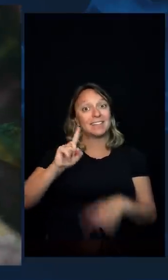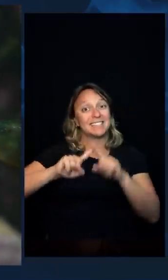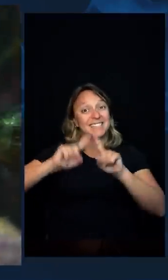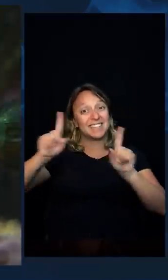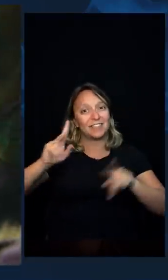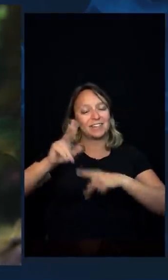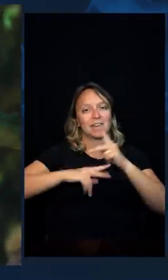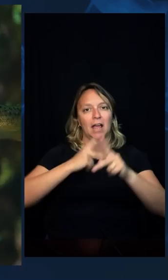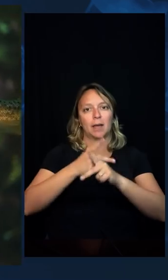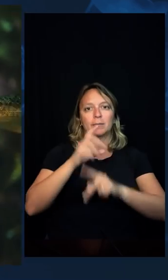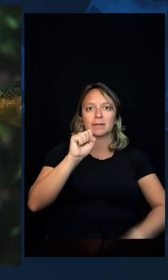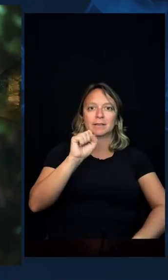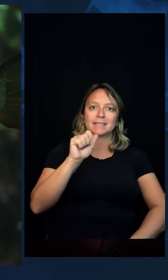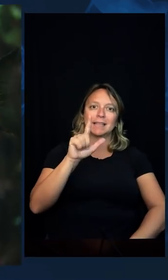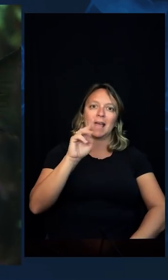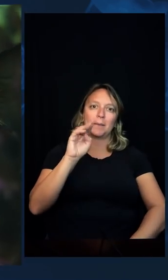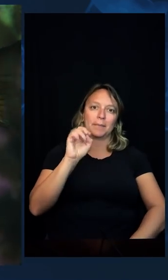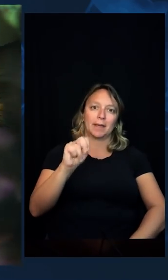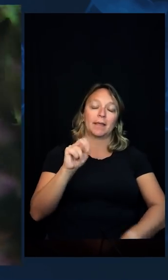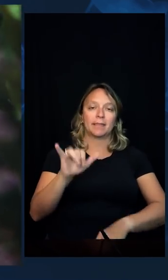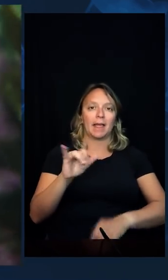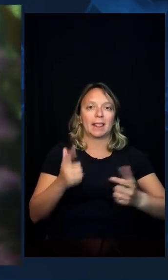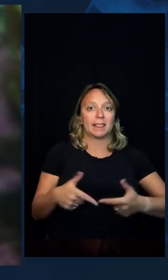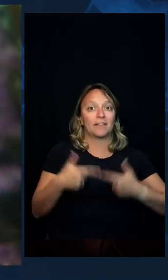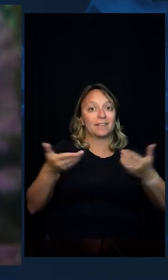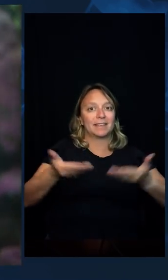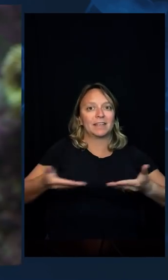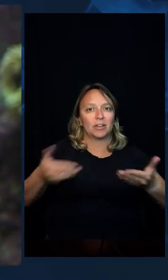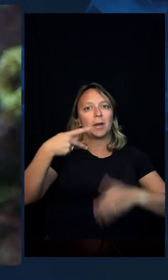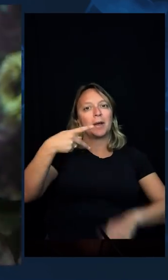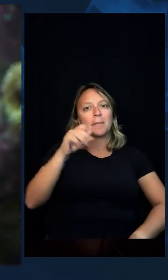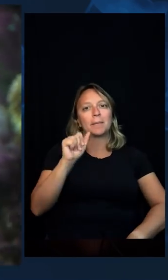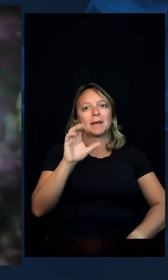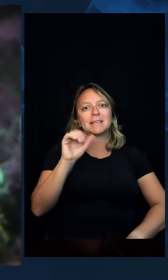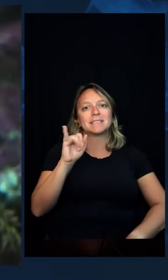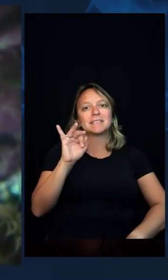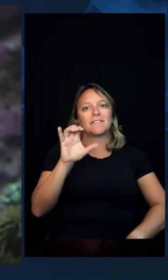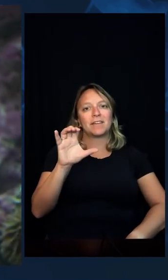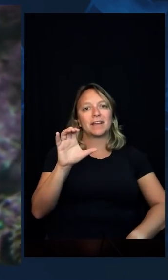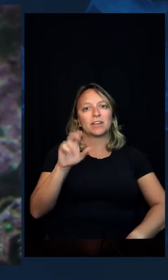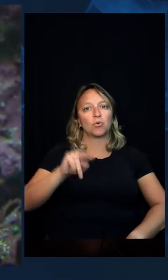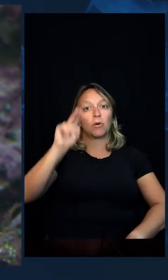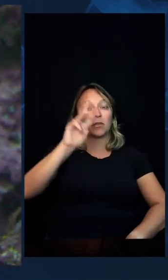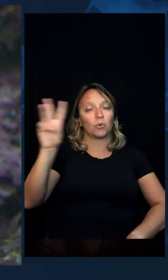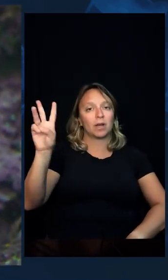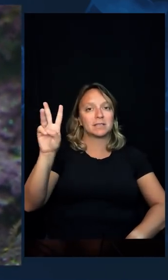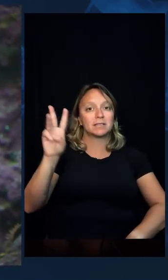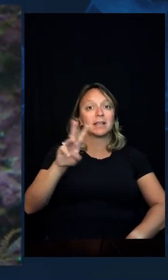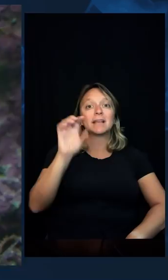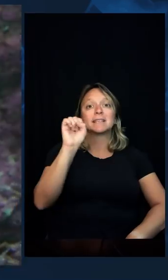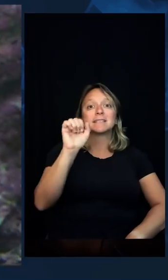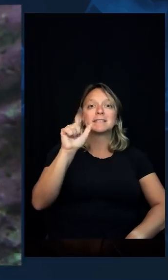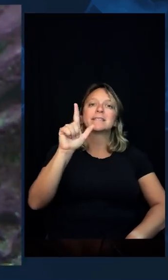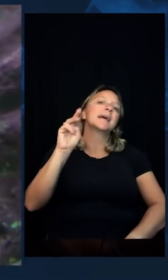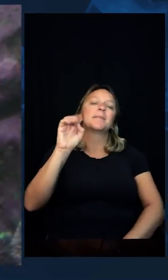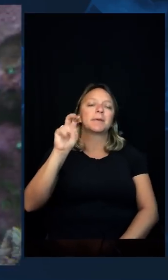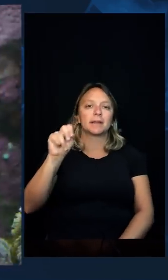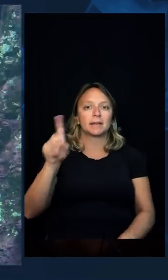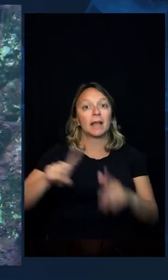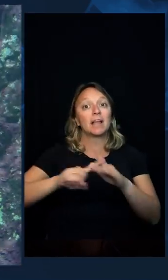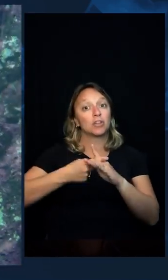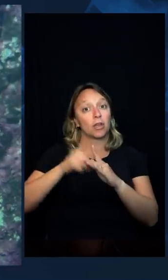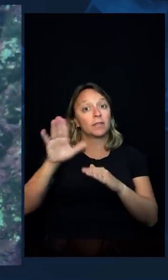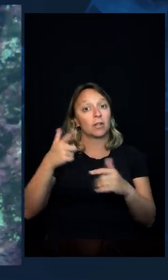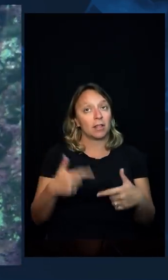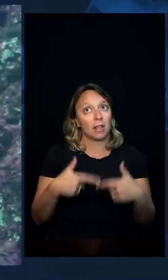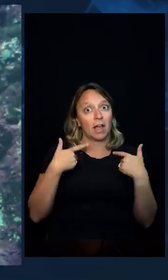salmon that live right here in the Pacific Northwest. Salmon start their lives off